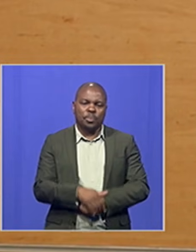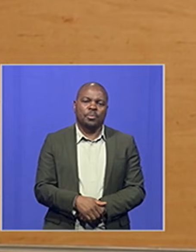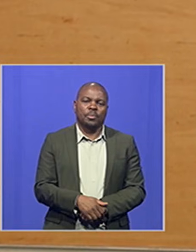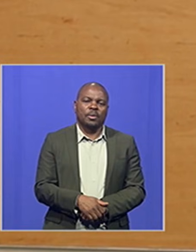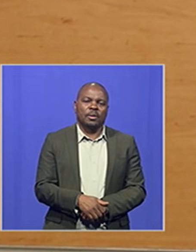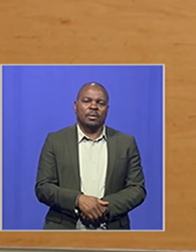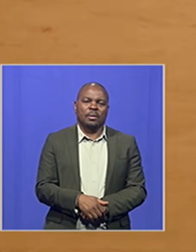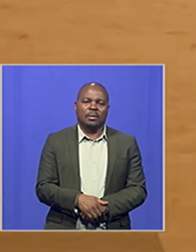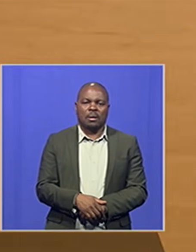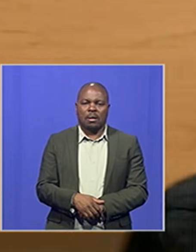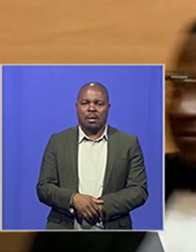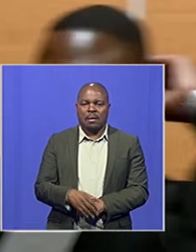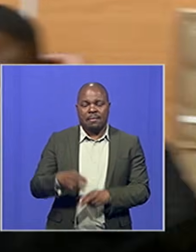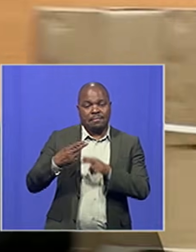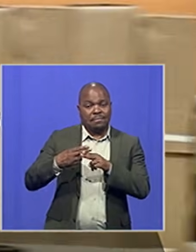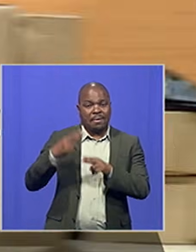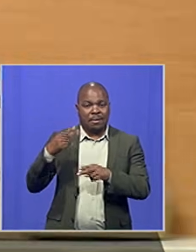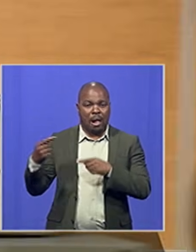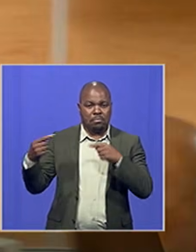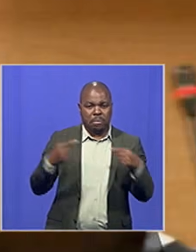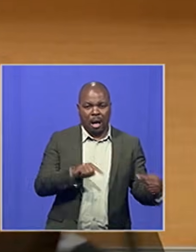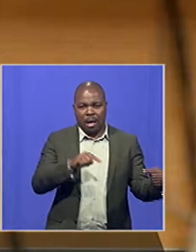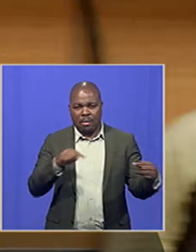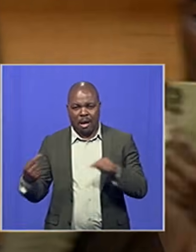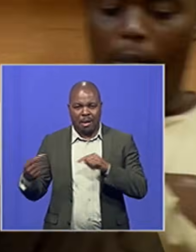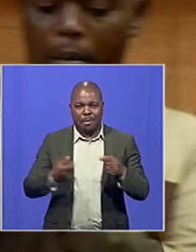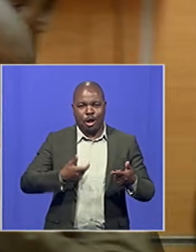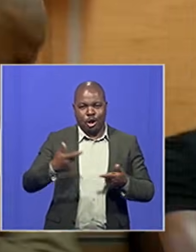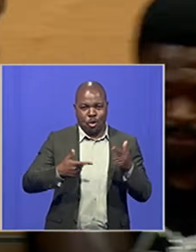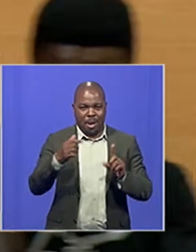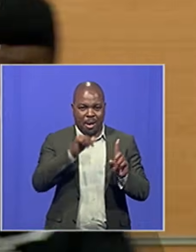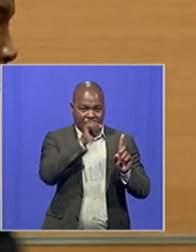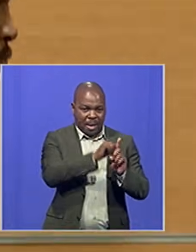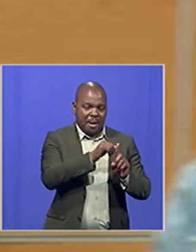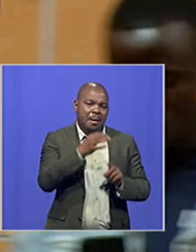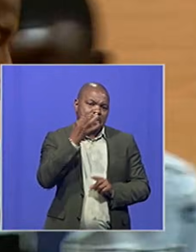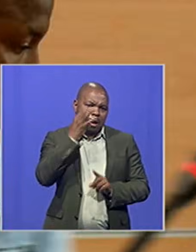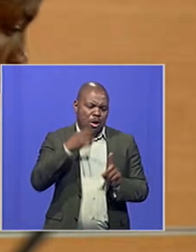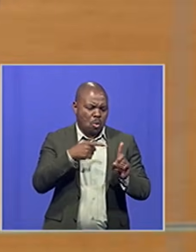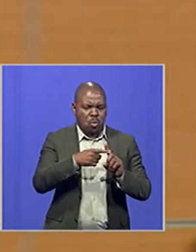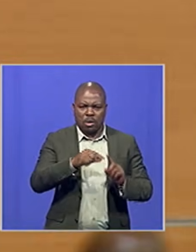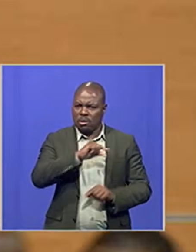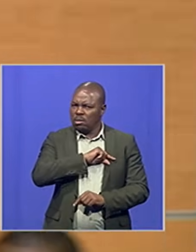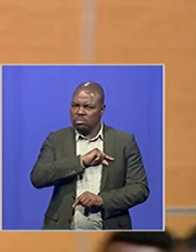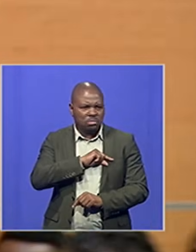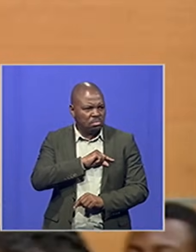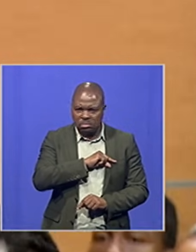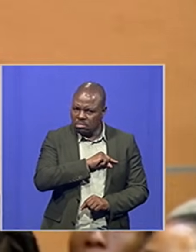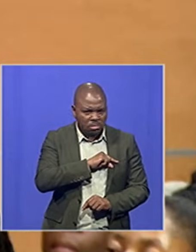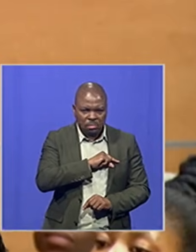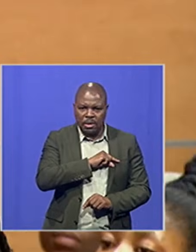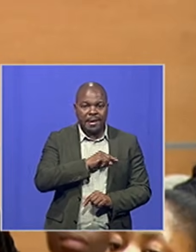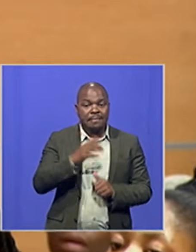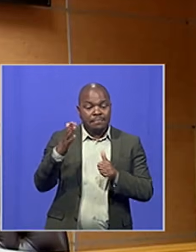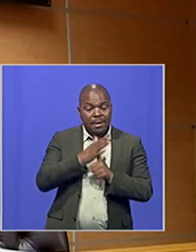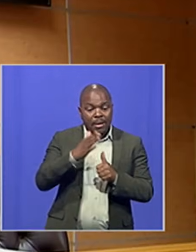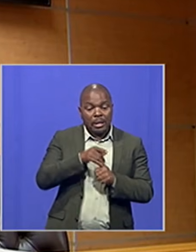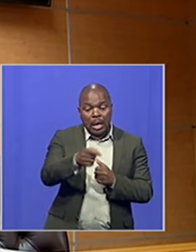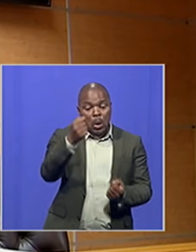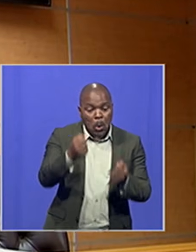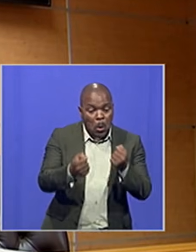Ka nako ya dingangisano tsa bofelo babueledi ba molatofadiwa ba ngangile gore gana molato go fitla kgotlatshekelo e mmona